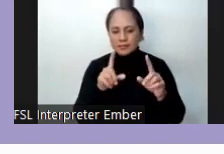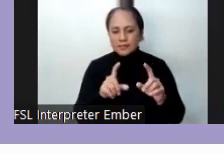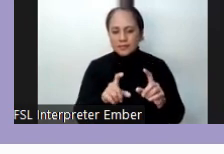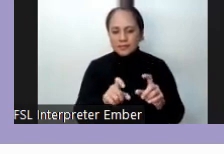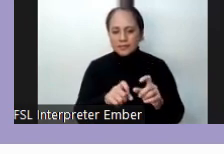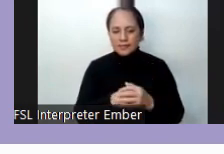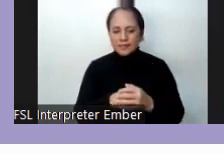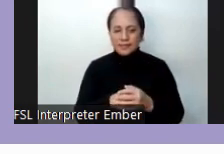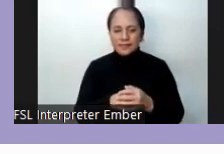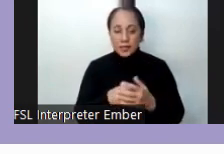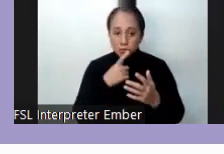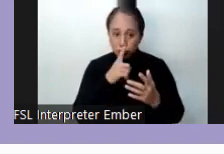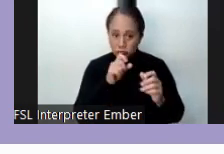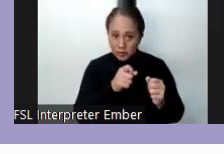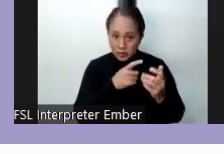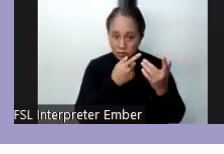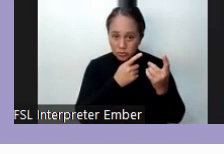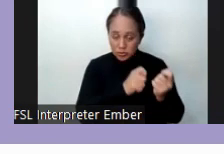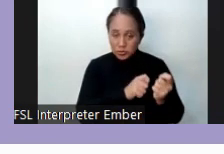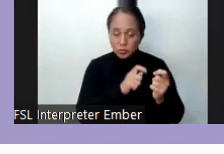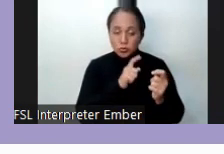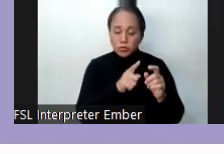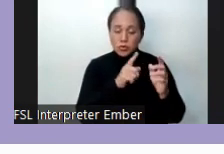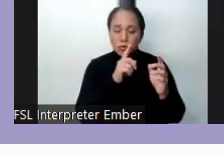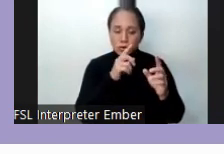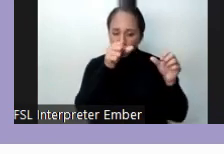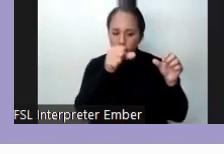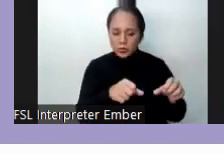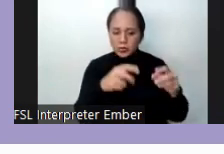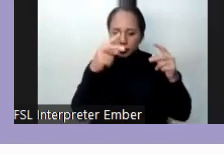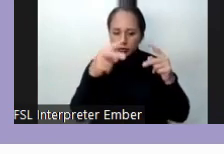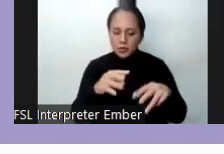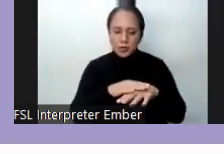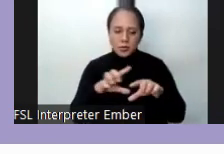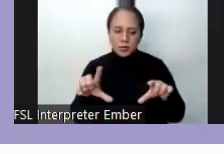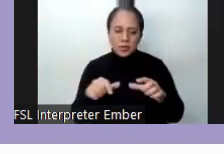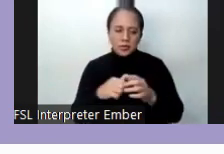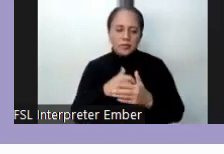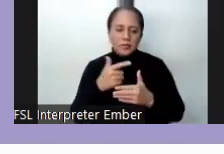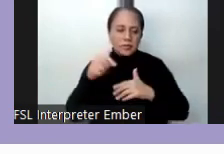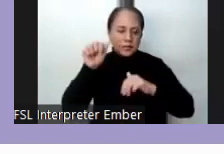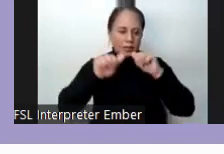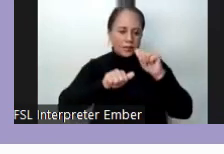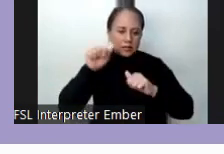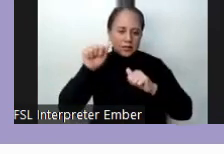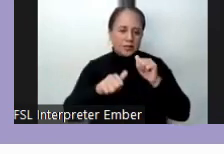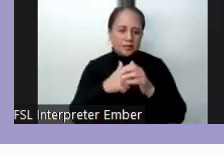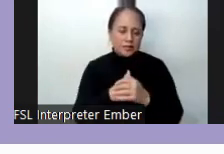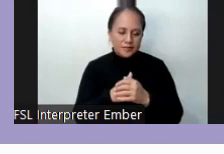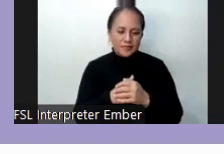evaluating the trustworthiness of actual posts and websites found online following the assessments developed by